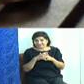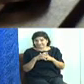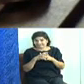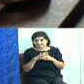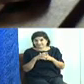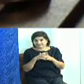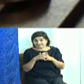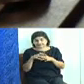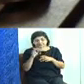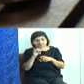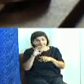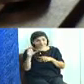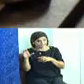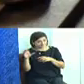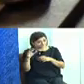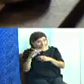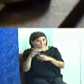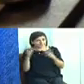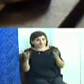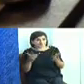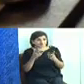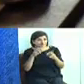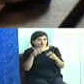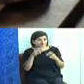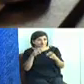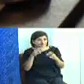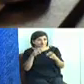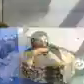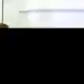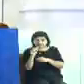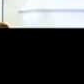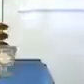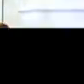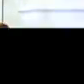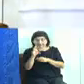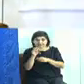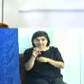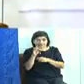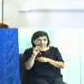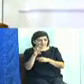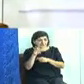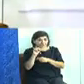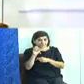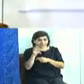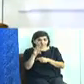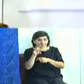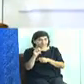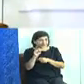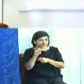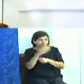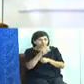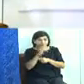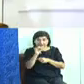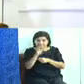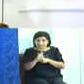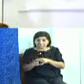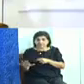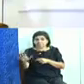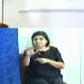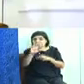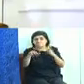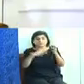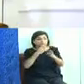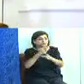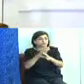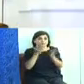That in Metropolitan Community Church here in Los Angeles, at Founders, as well as MCCs all over the world,